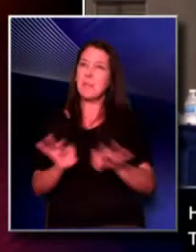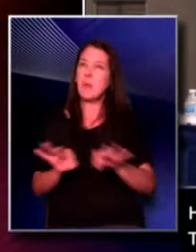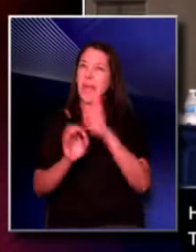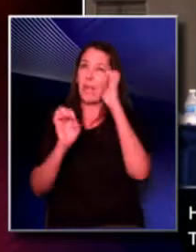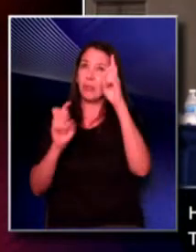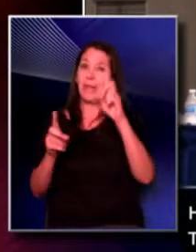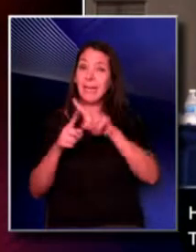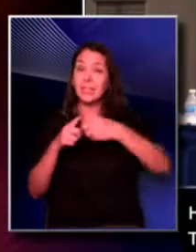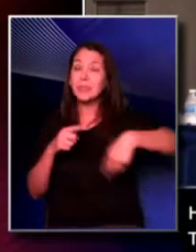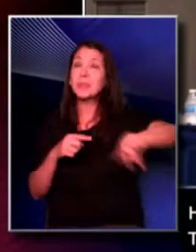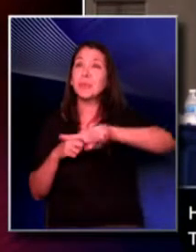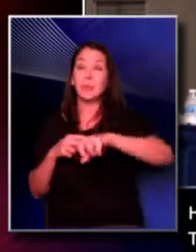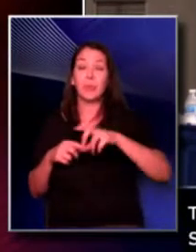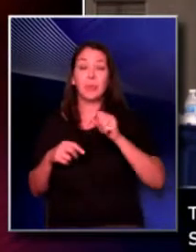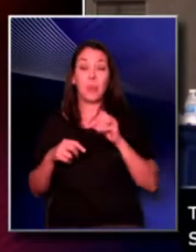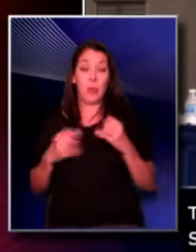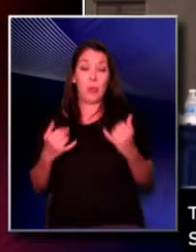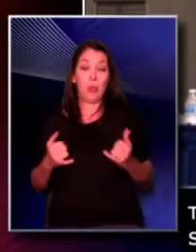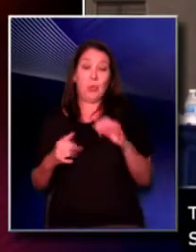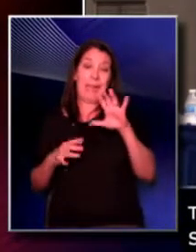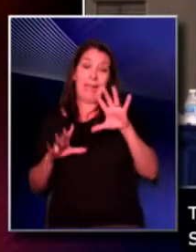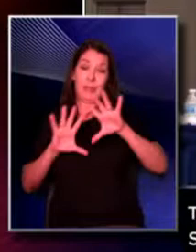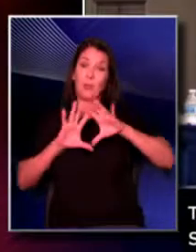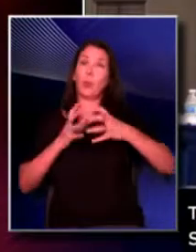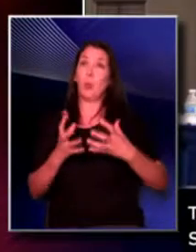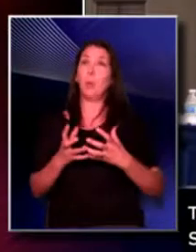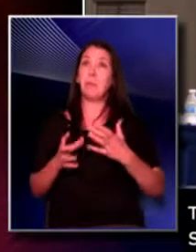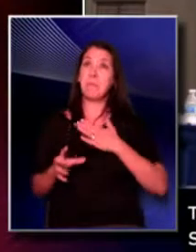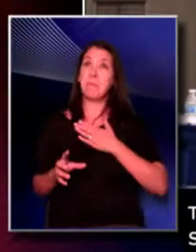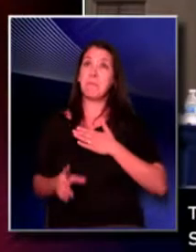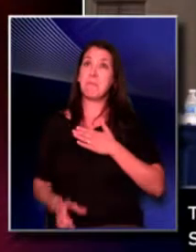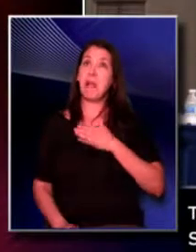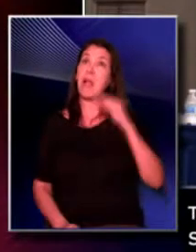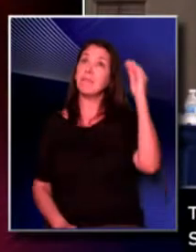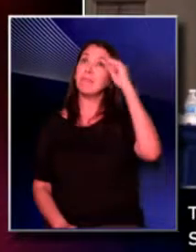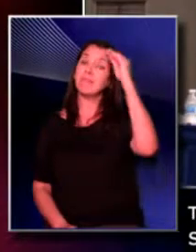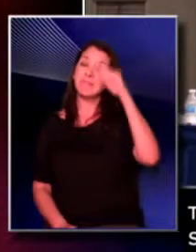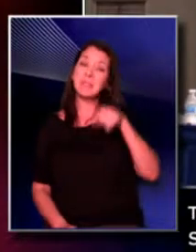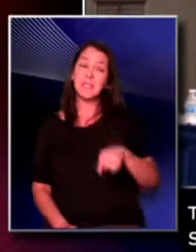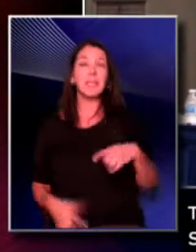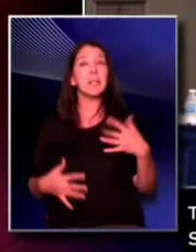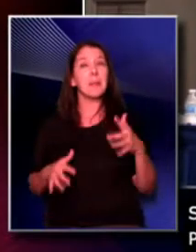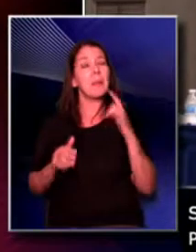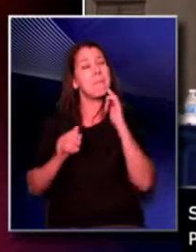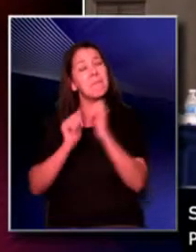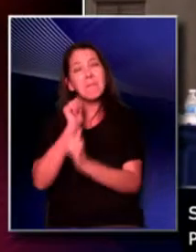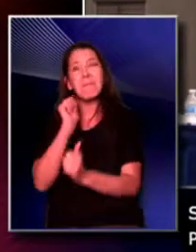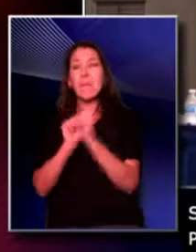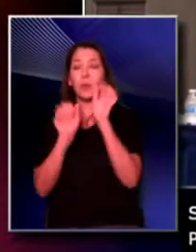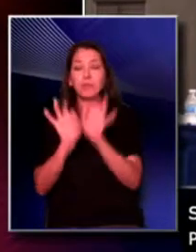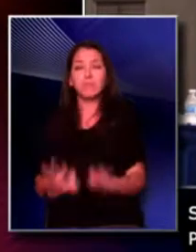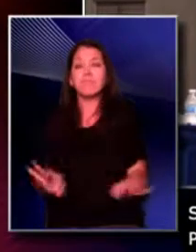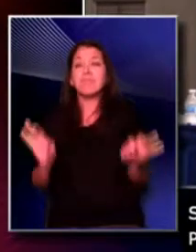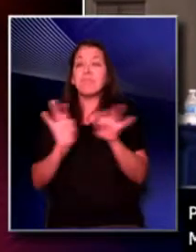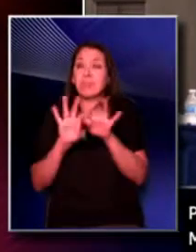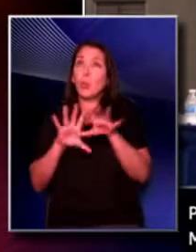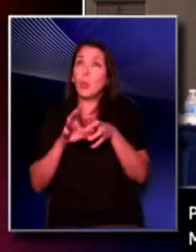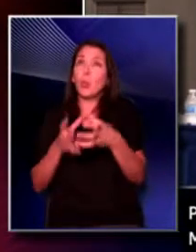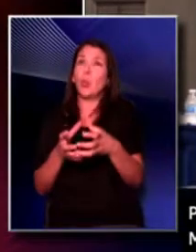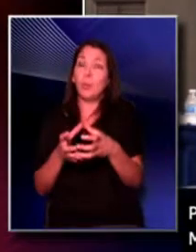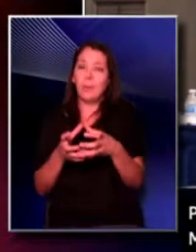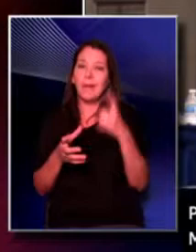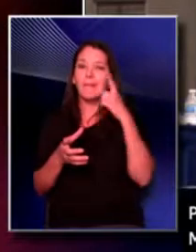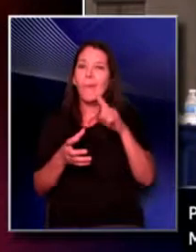this group today, from my point of view, is probably the most critical group in terms of